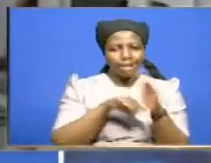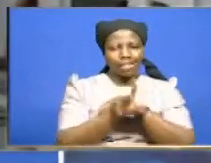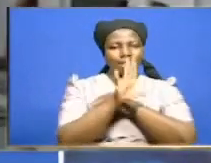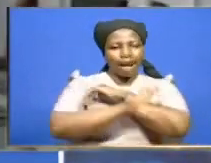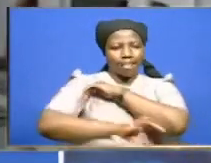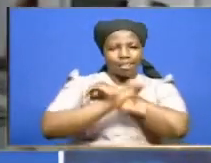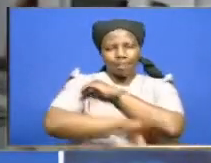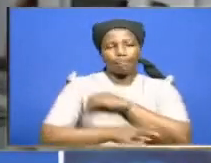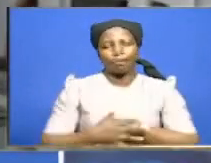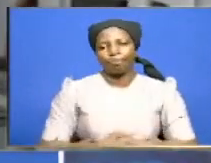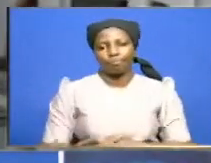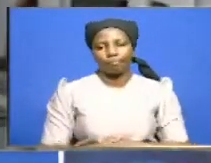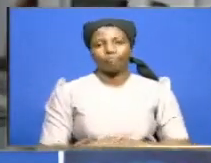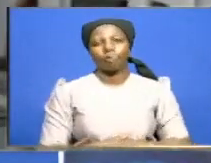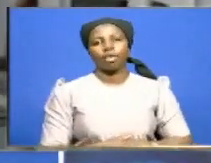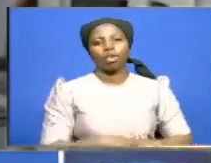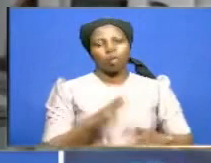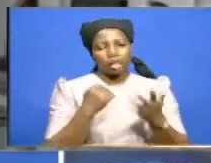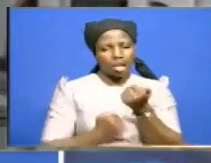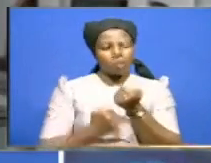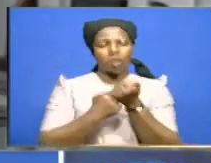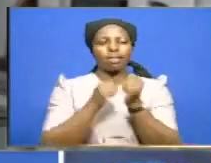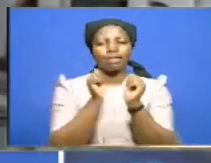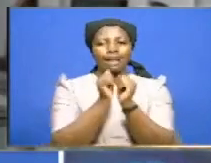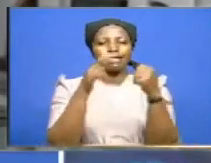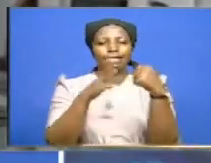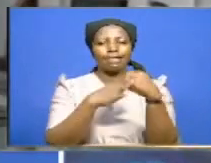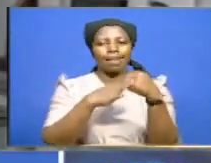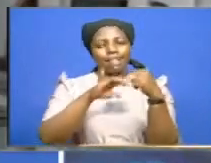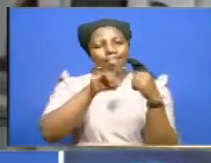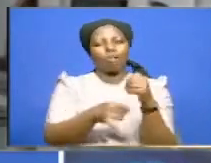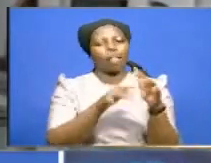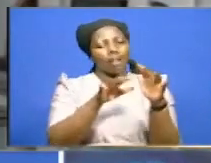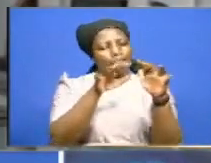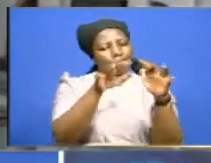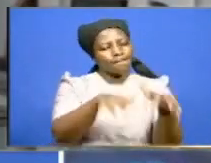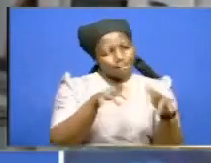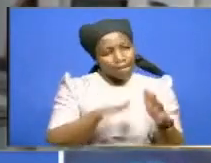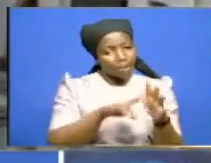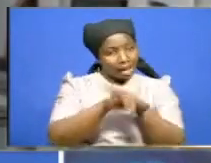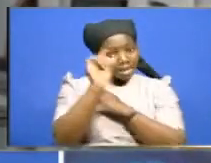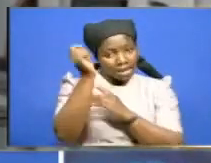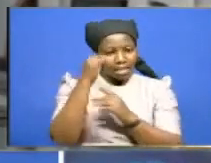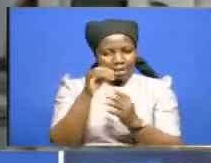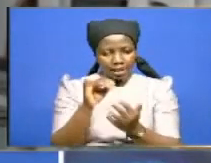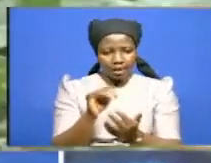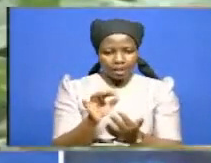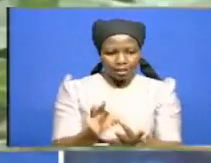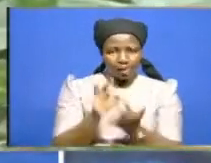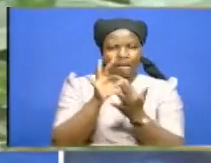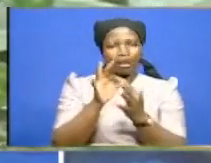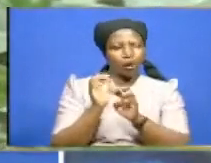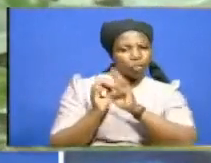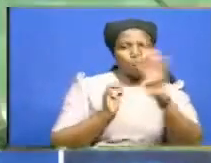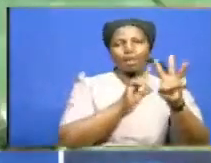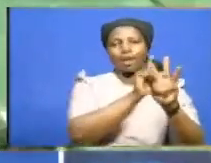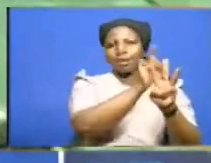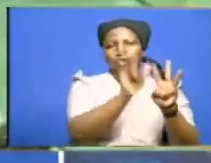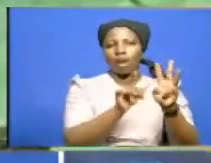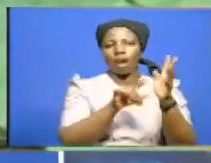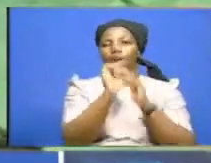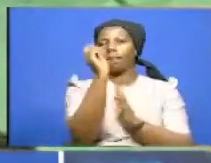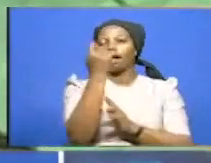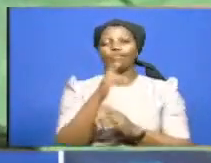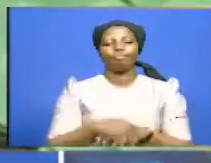some 19,000 Kenyan farmers, primarily in the western region of Kenya. Under a